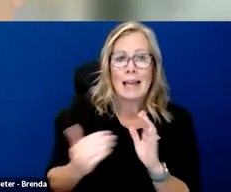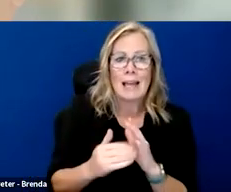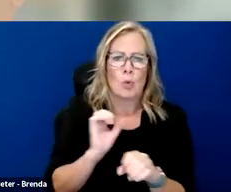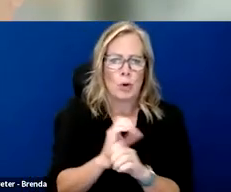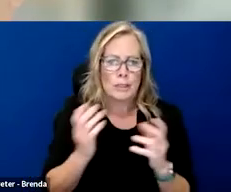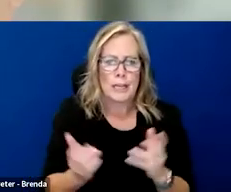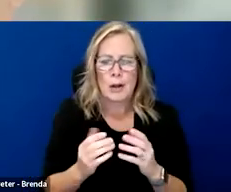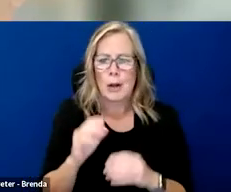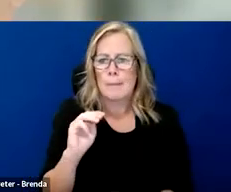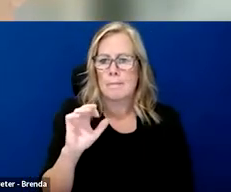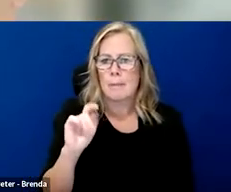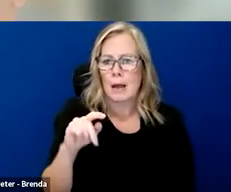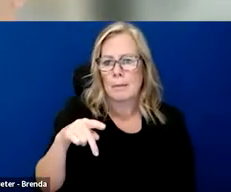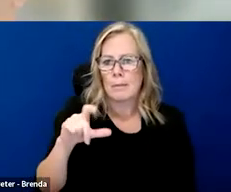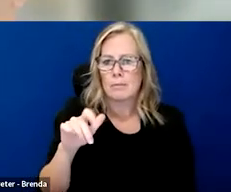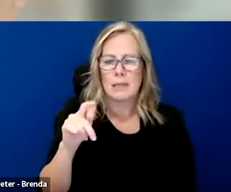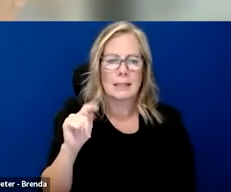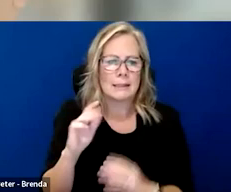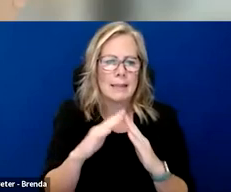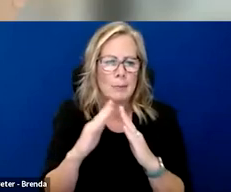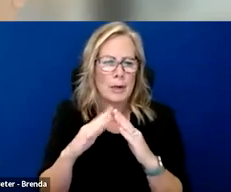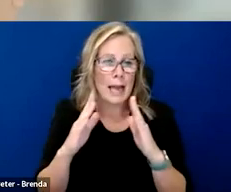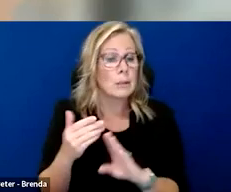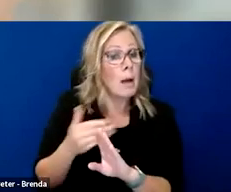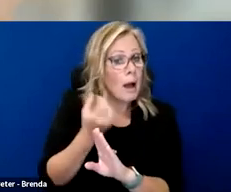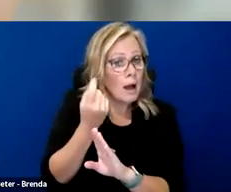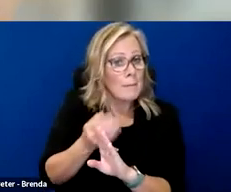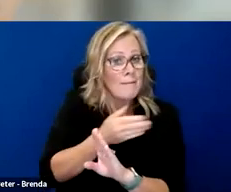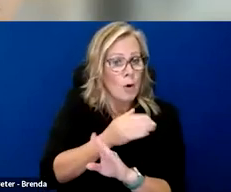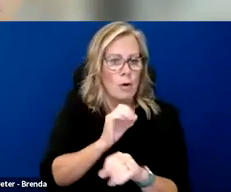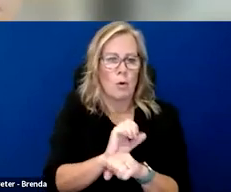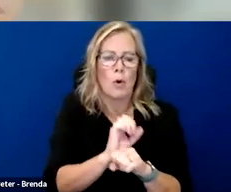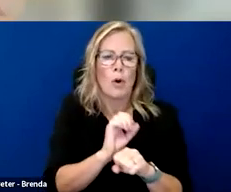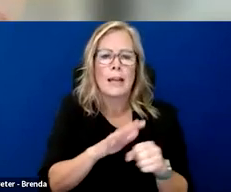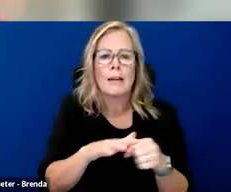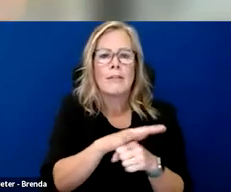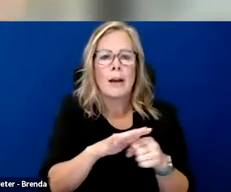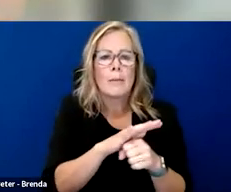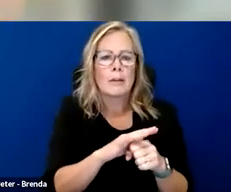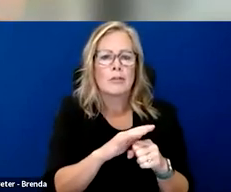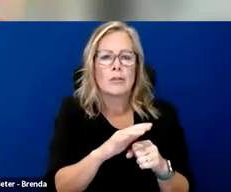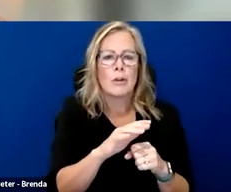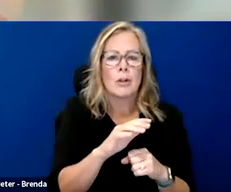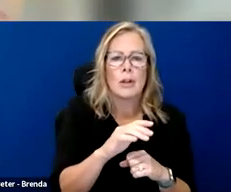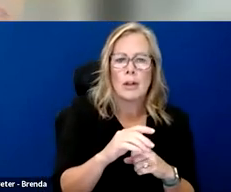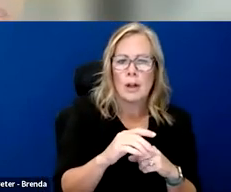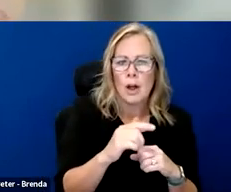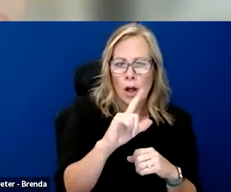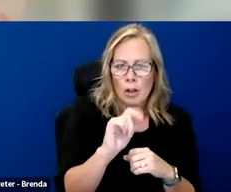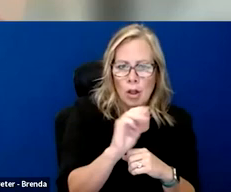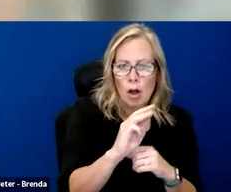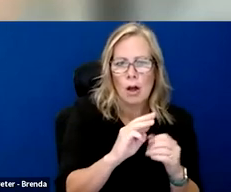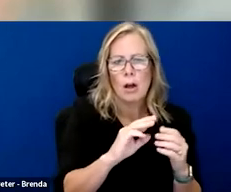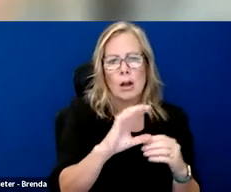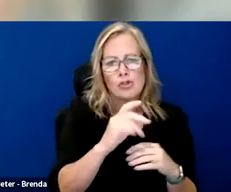House. Before joining our team, she worked as an environmental law at an environmental law charity, where she engaged